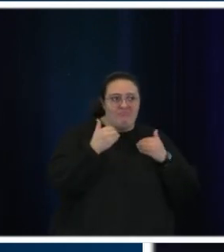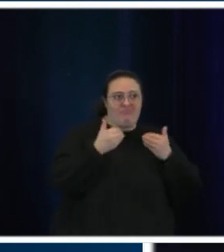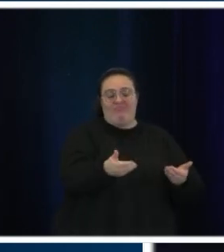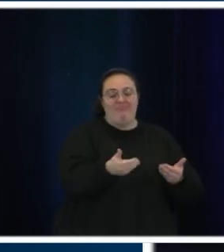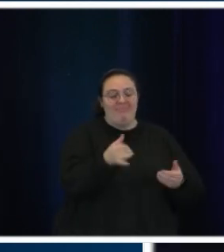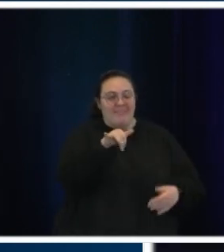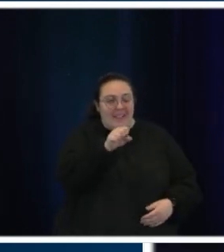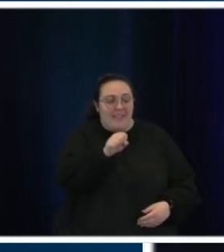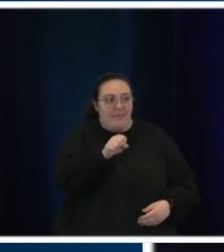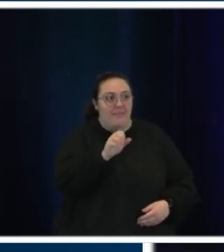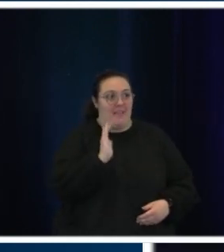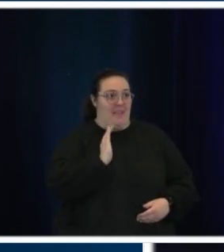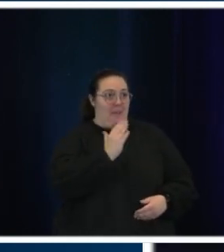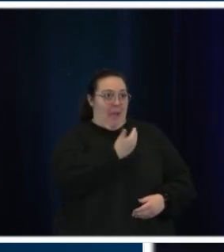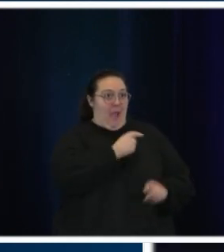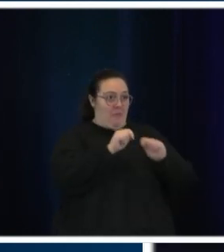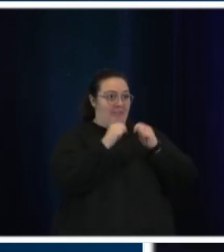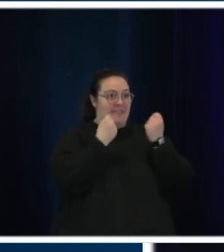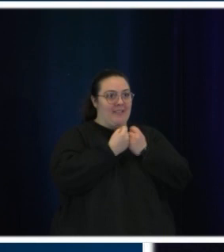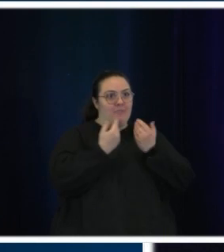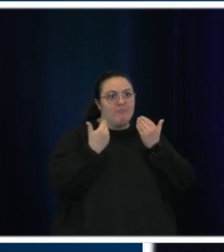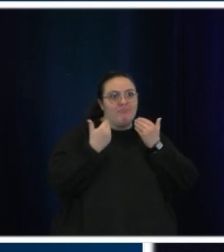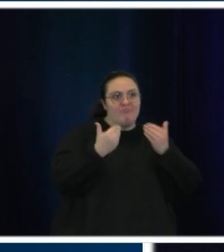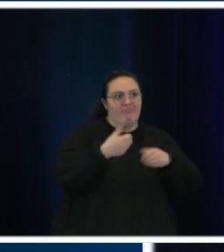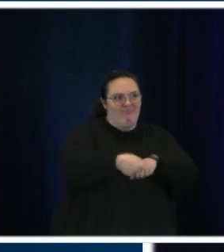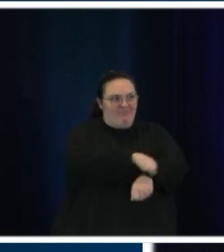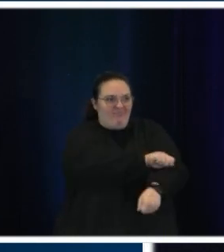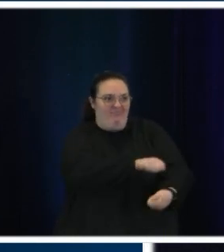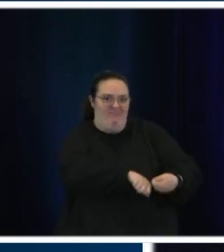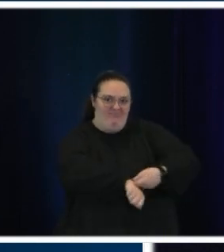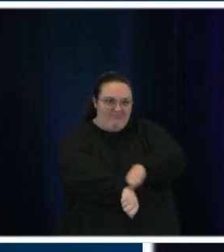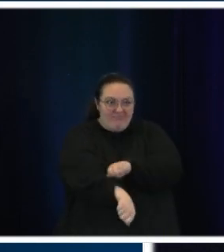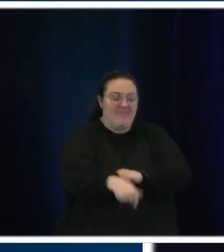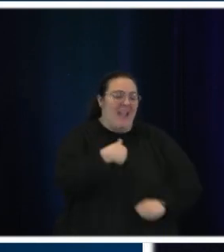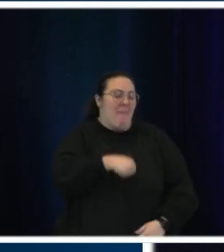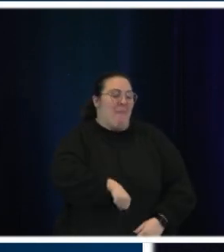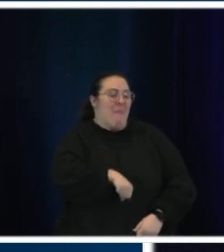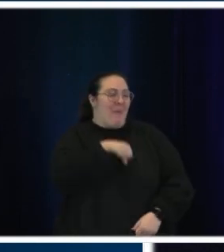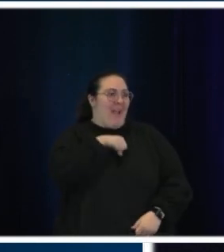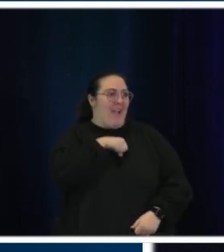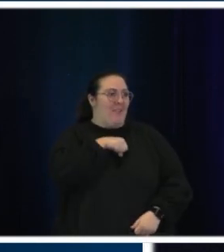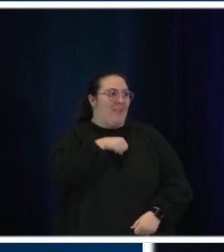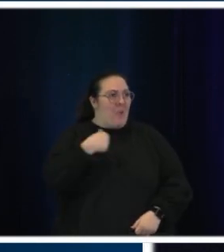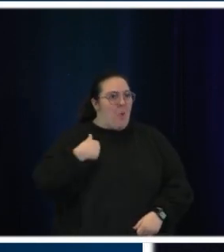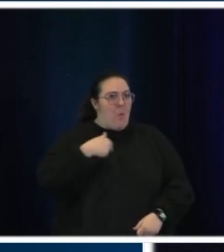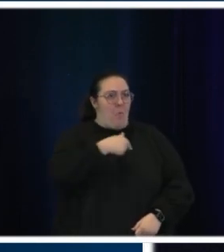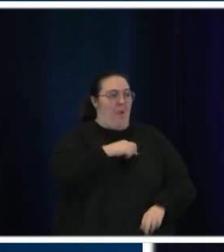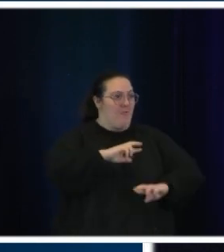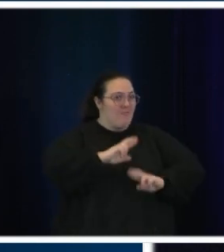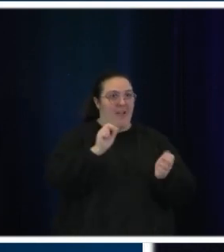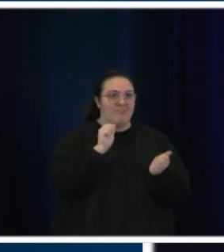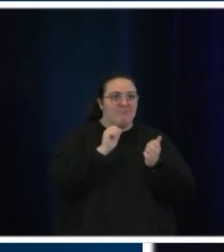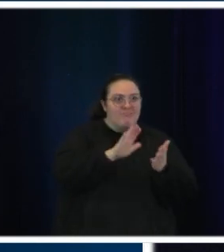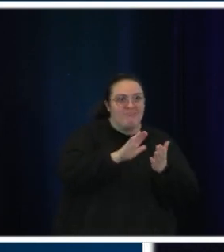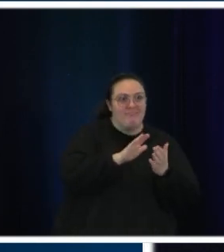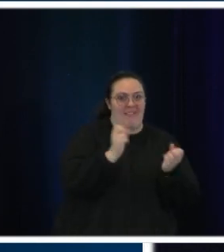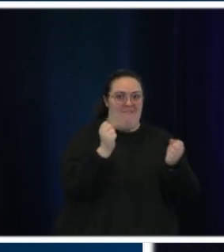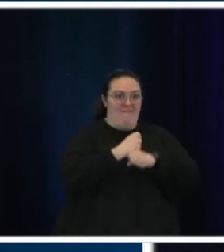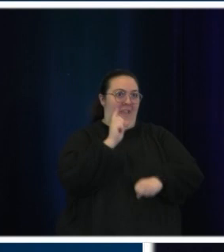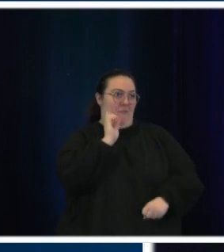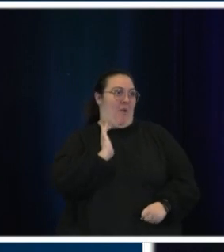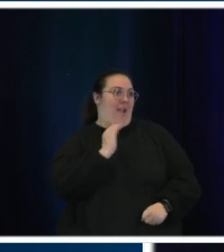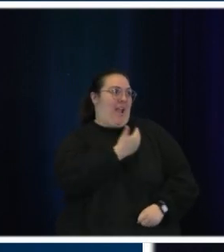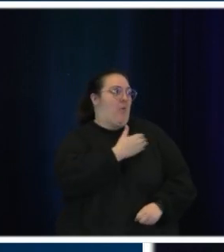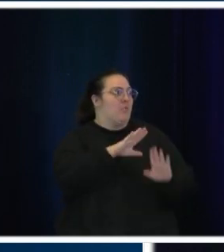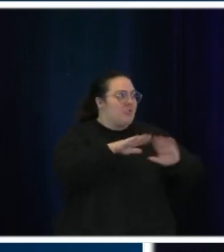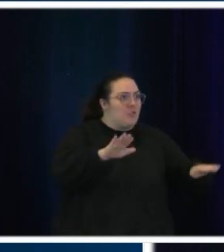my team for stepping up for this challenge and doing something with our children and our